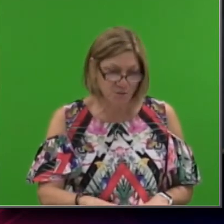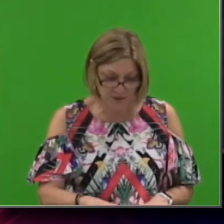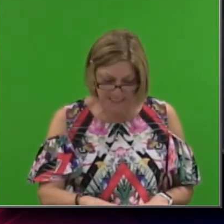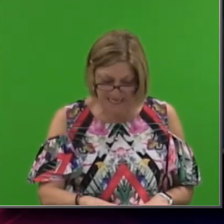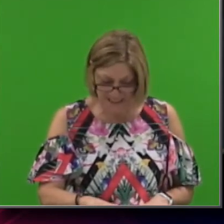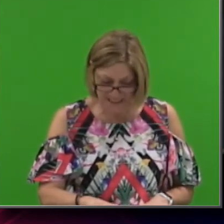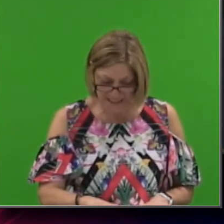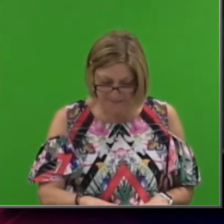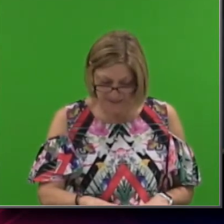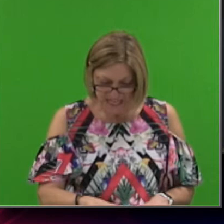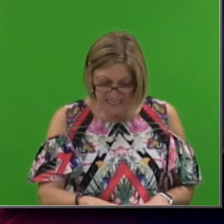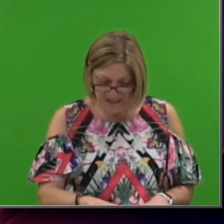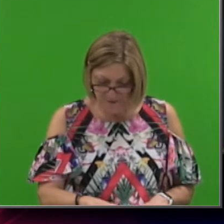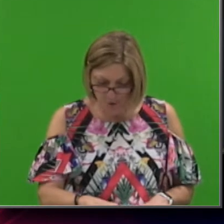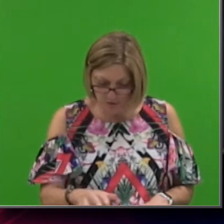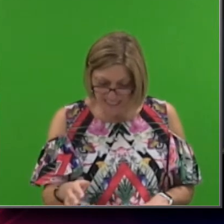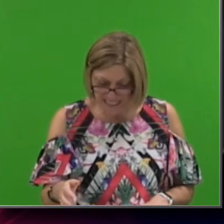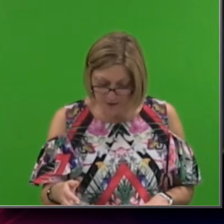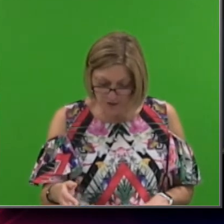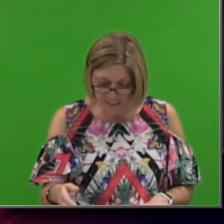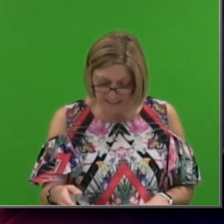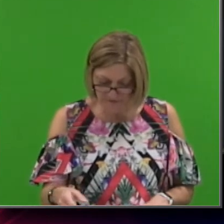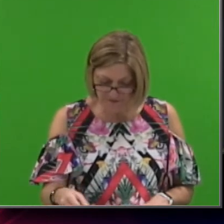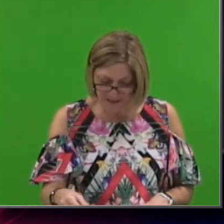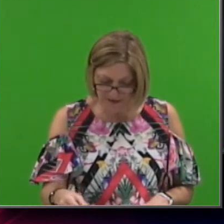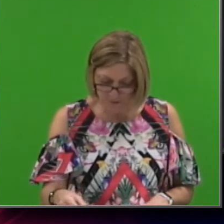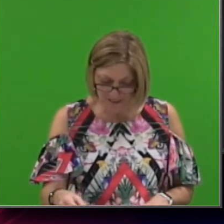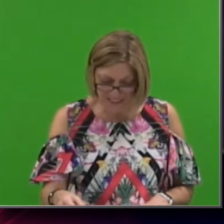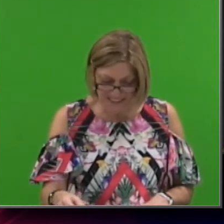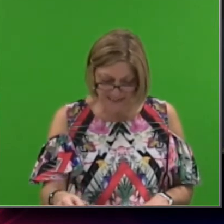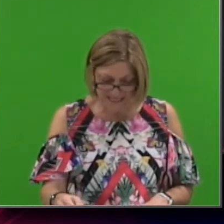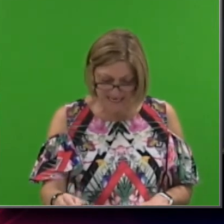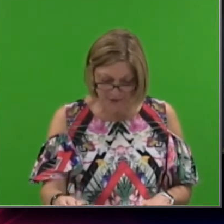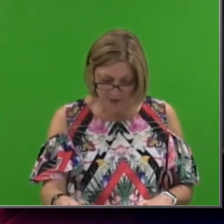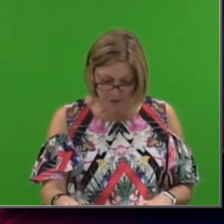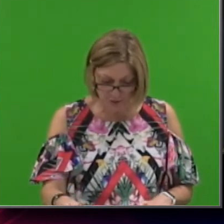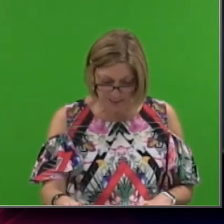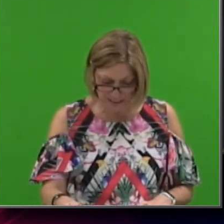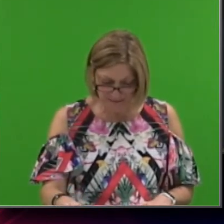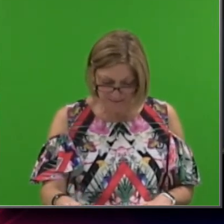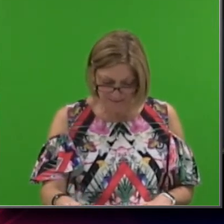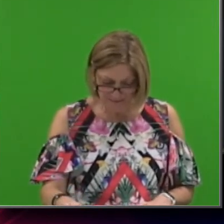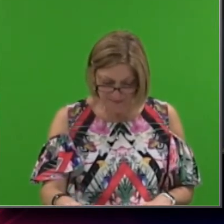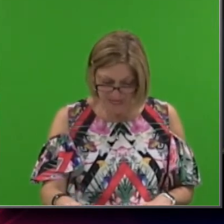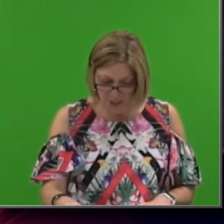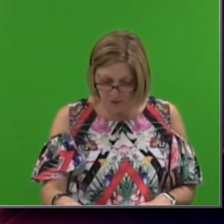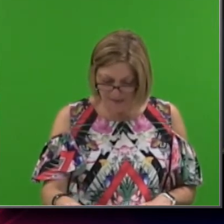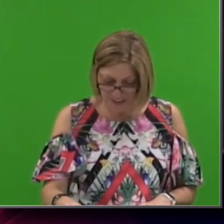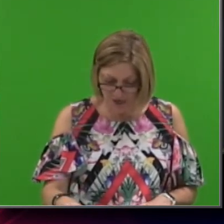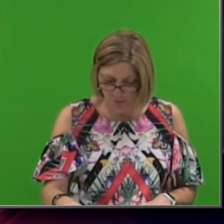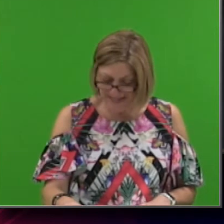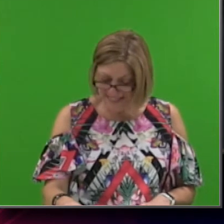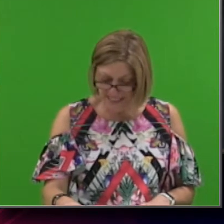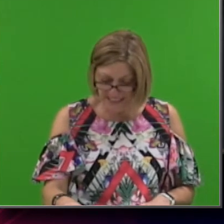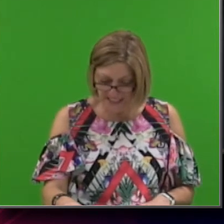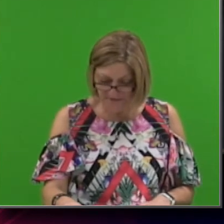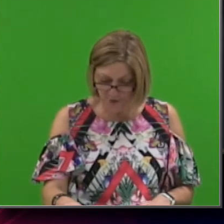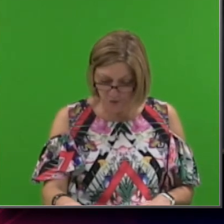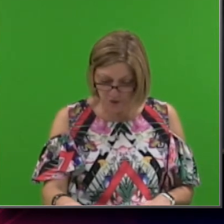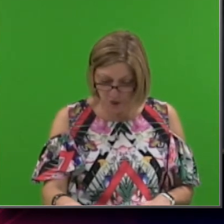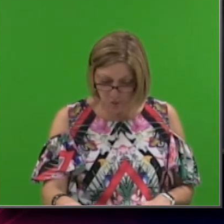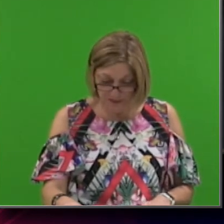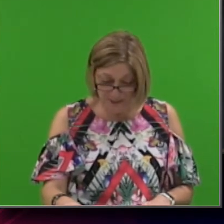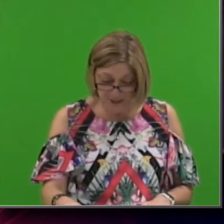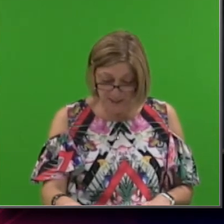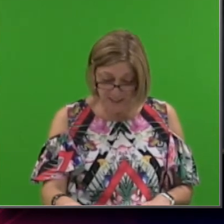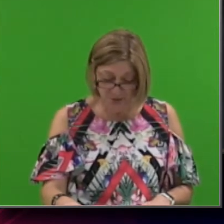gift or talent. If only he or she can figure out what it is and how to use it. You must not waste this skill of